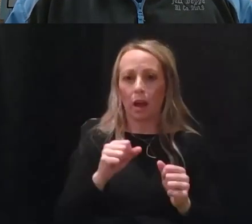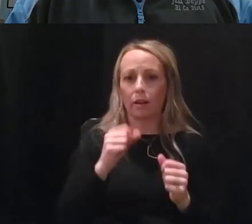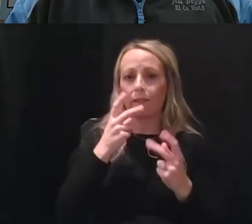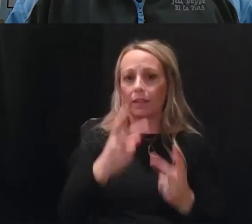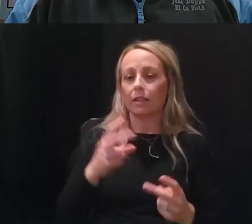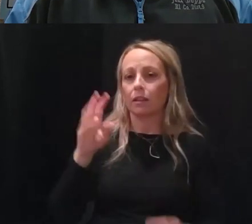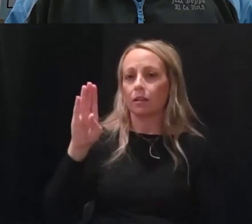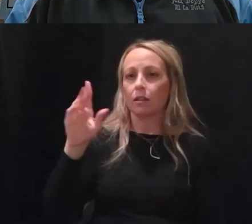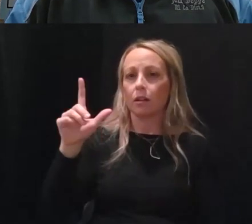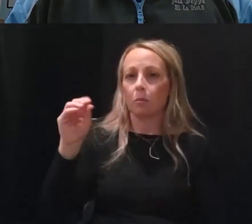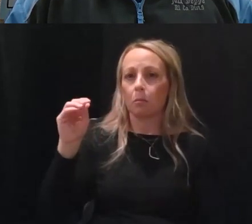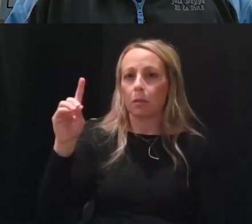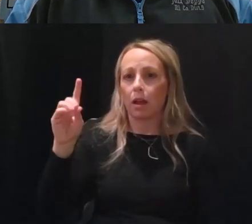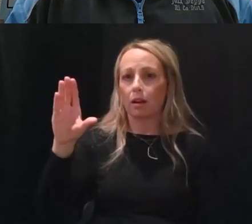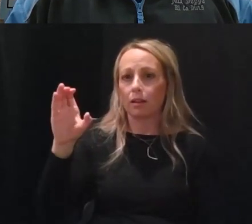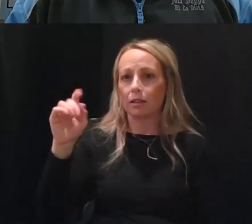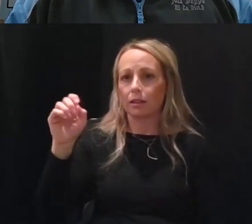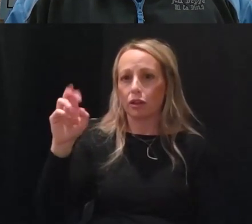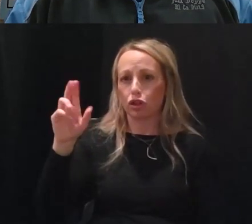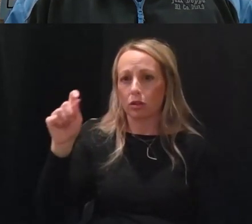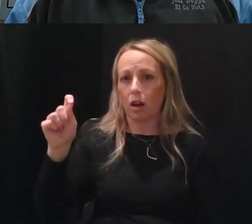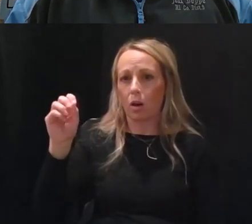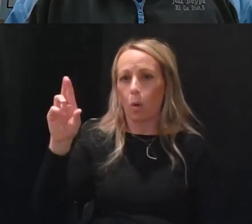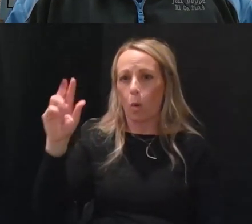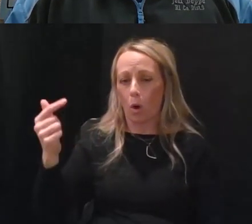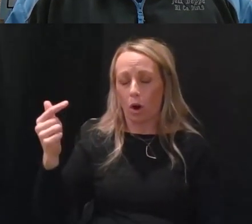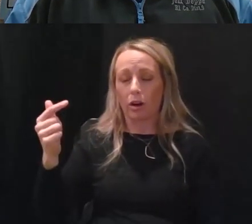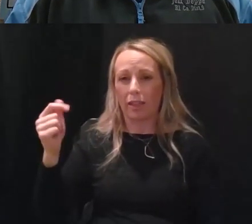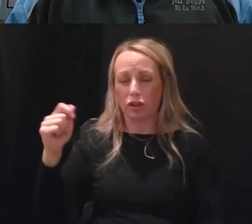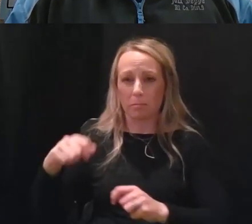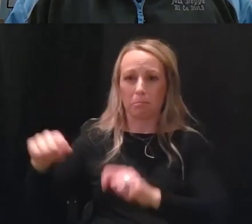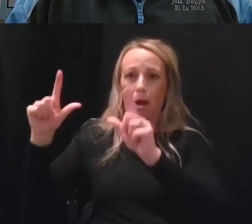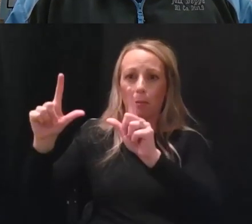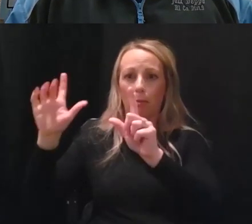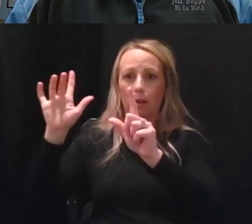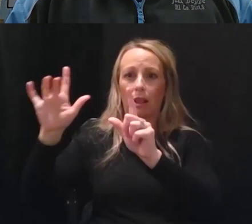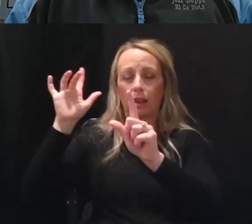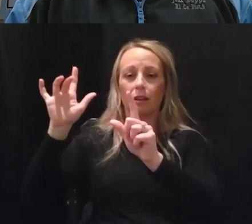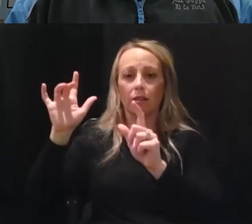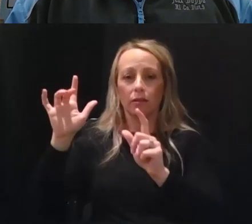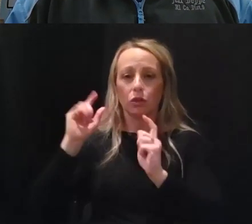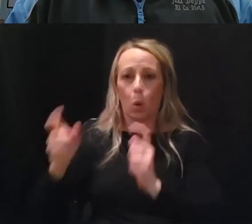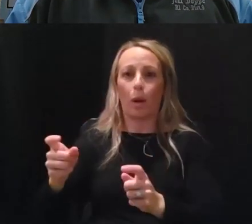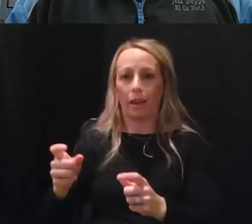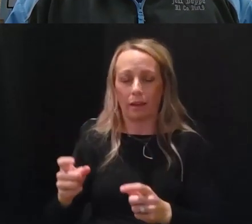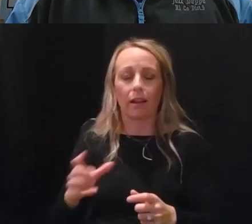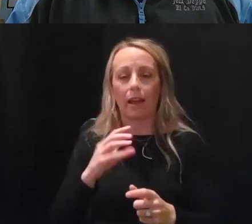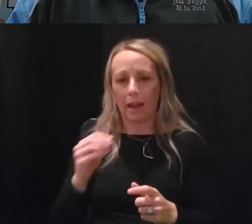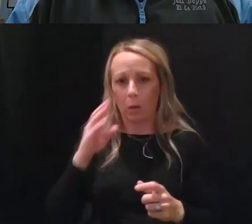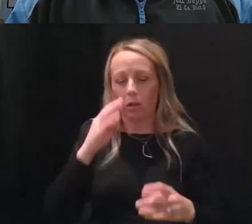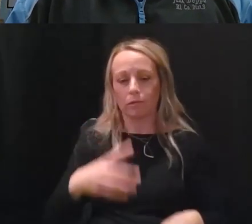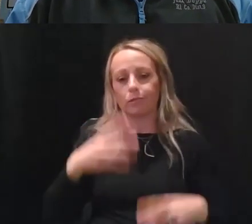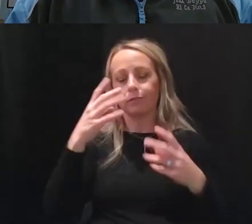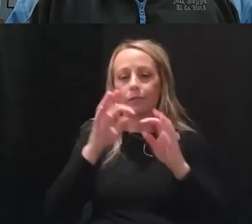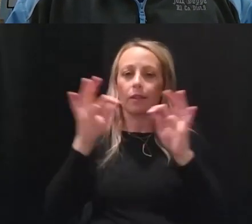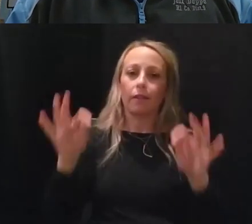bloodcenter.org, we have a pop-up on the very first thing that says, if you want to give convalescent plasma, click here. It'll take you right to the form